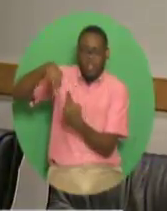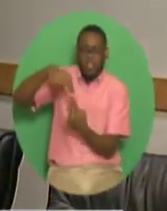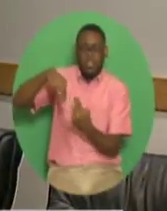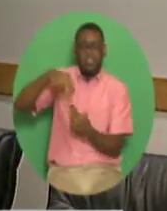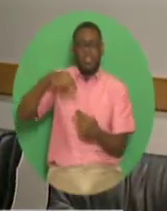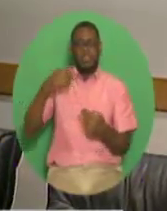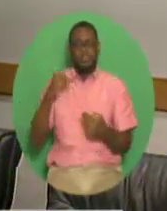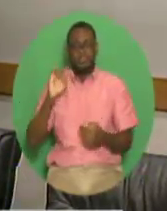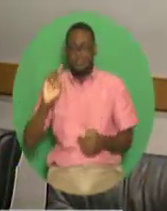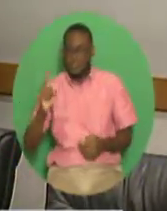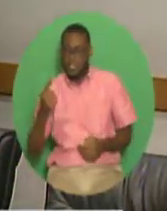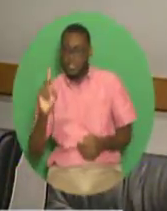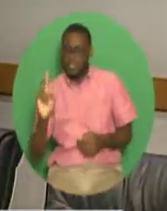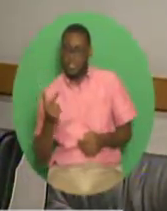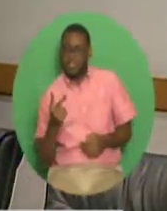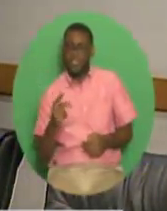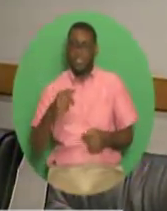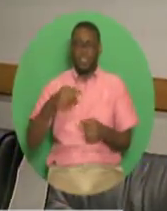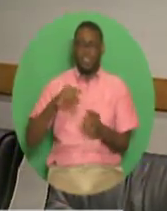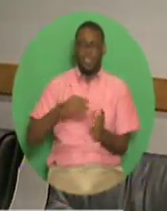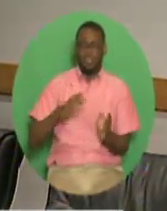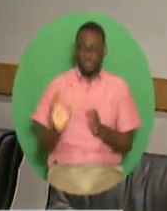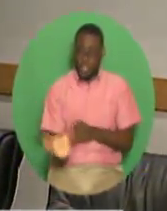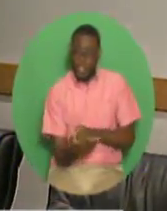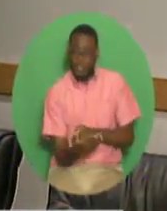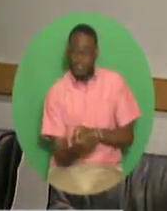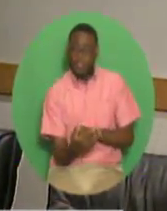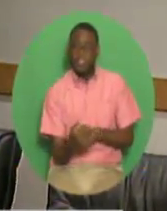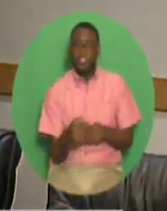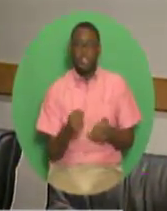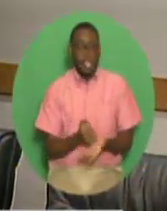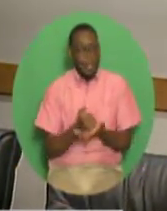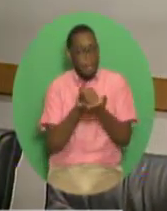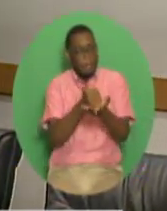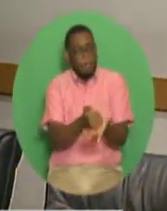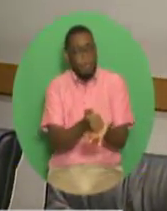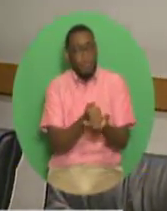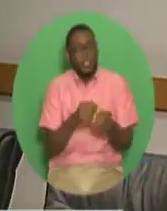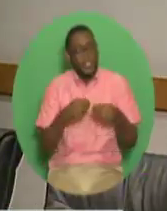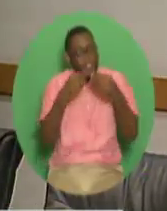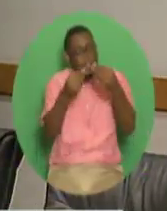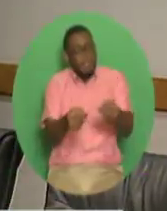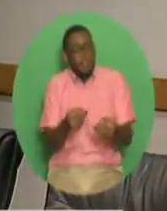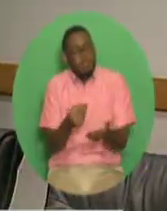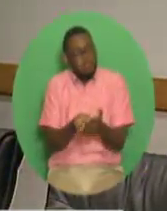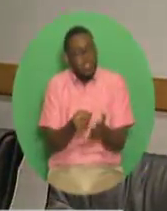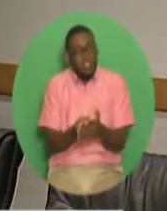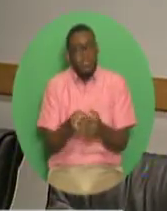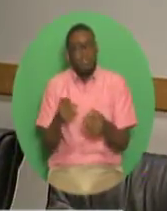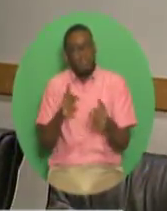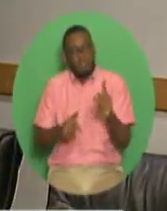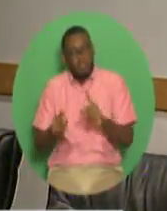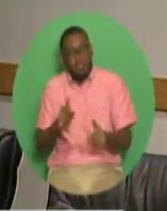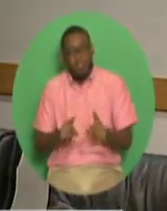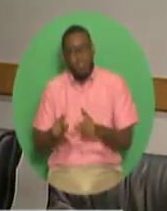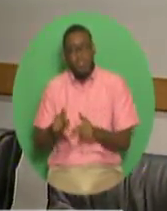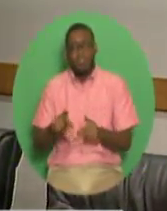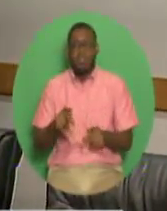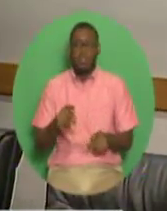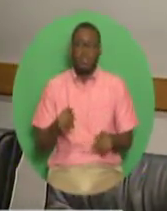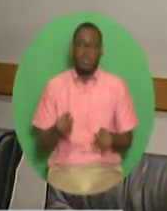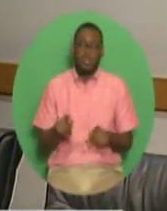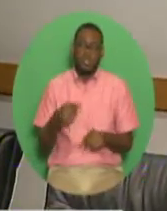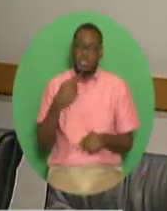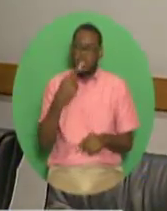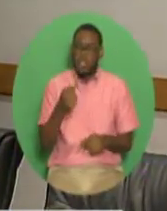to encourage the members to try and attend these events and support our brothers and sisters at these events while they're being entertained with